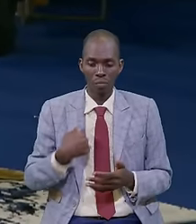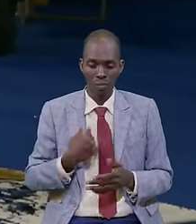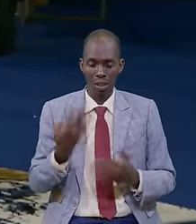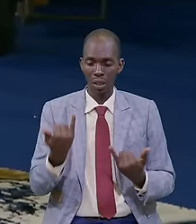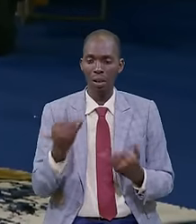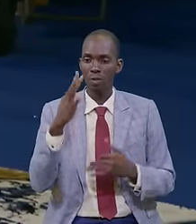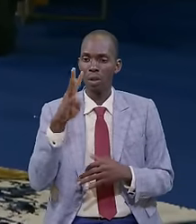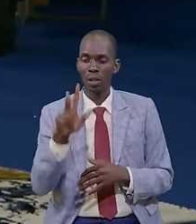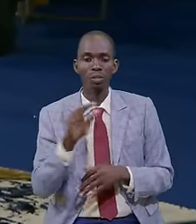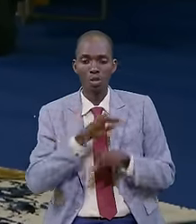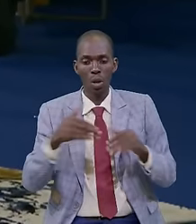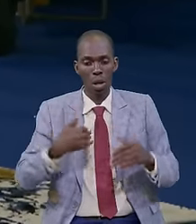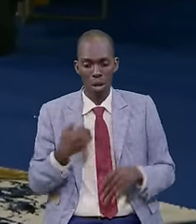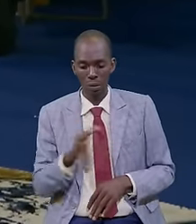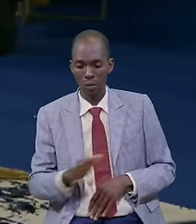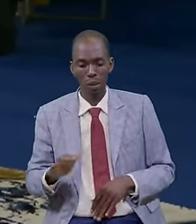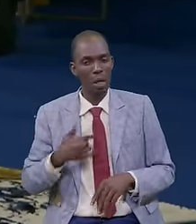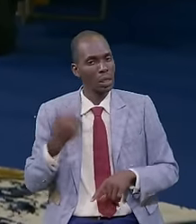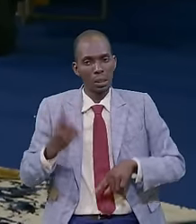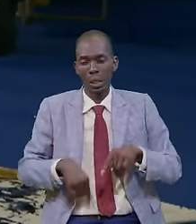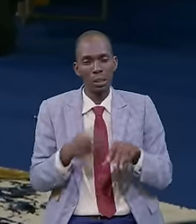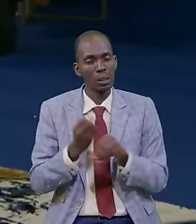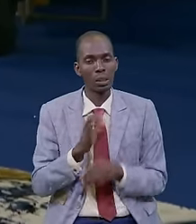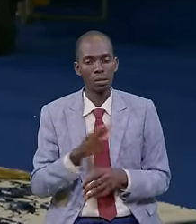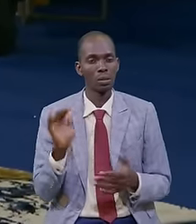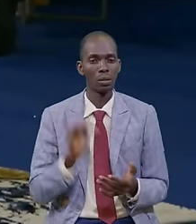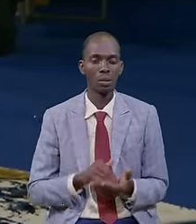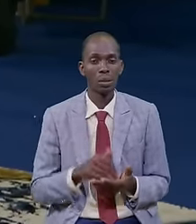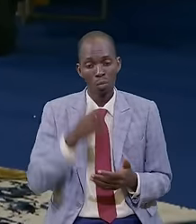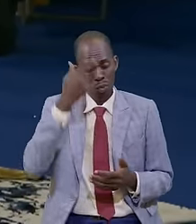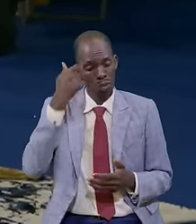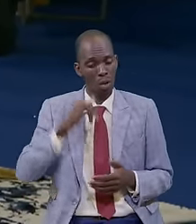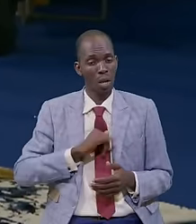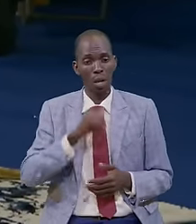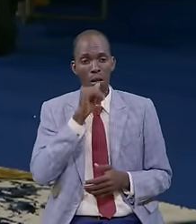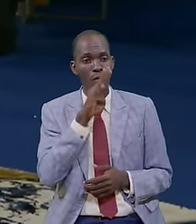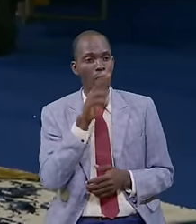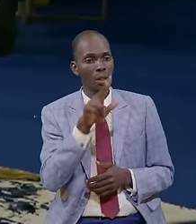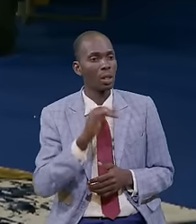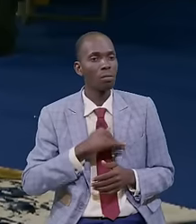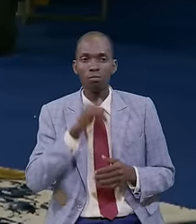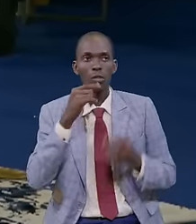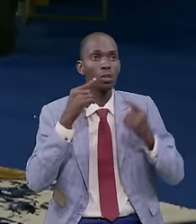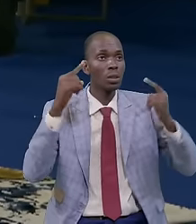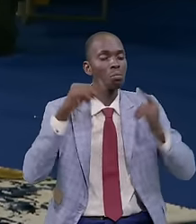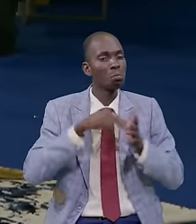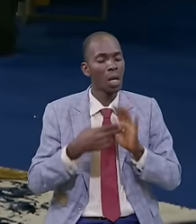new lesson, a new study anymore. I'm 43. And where I am now,